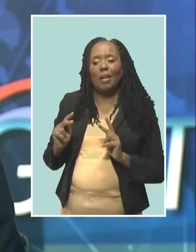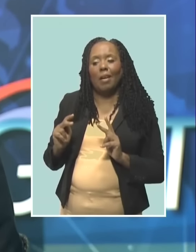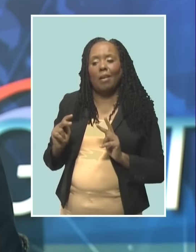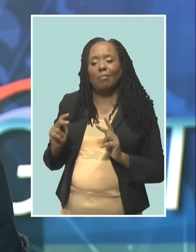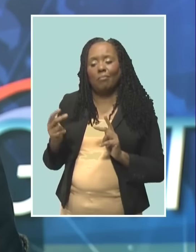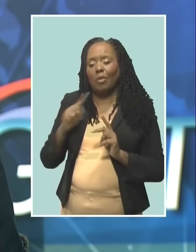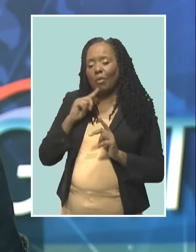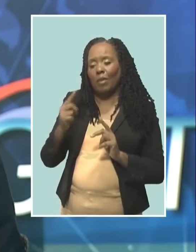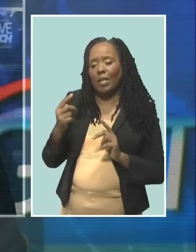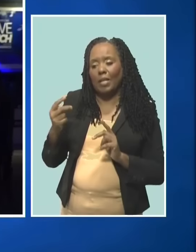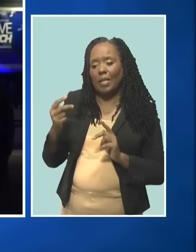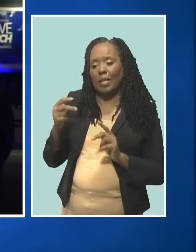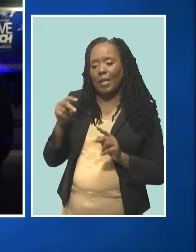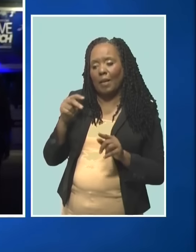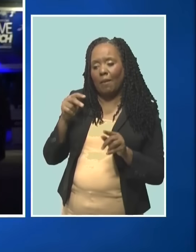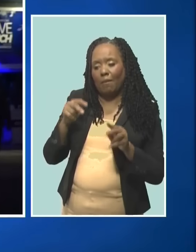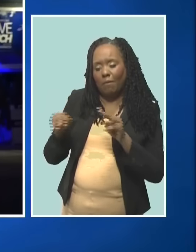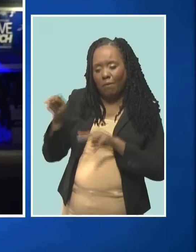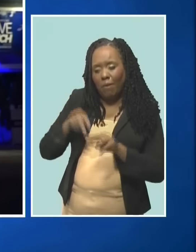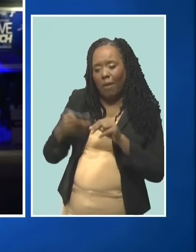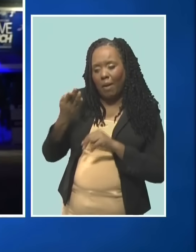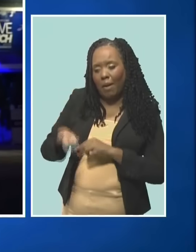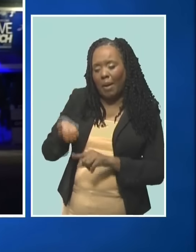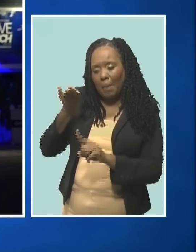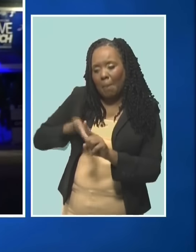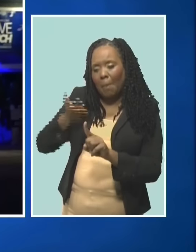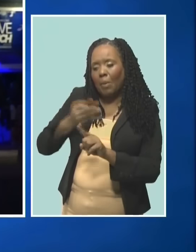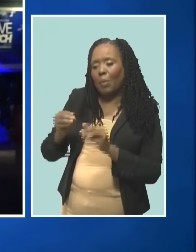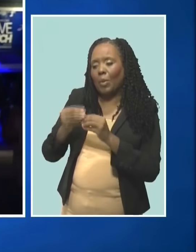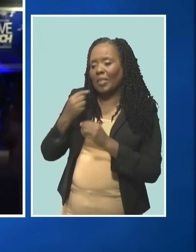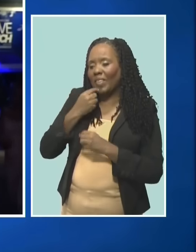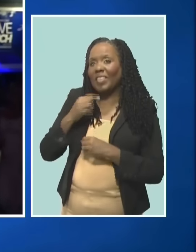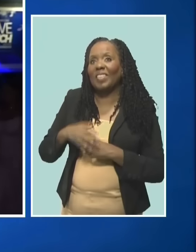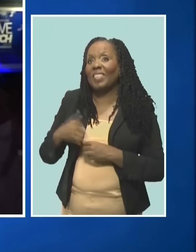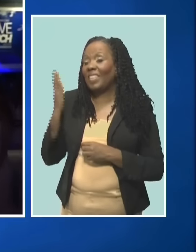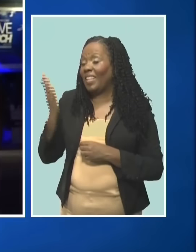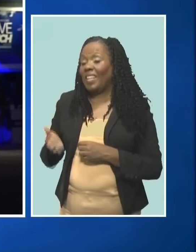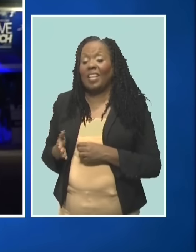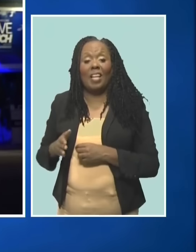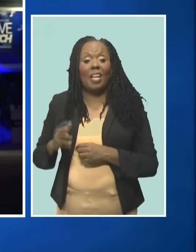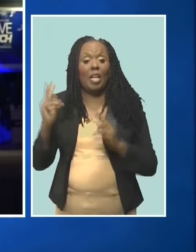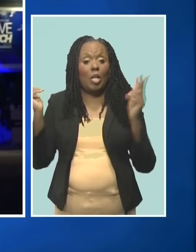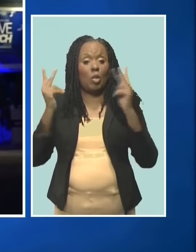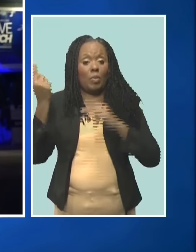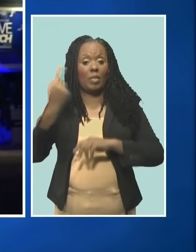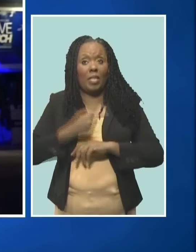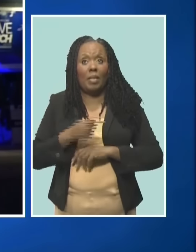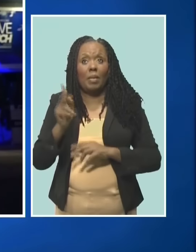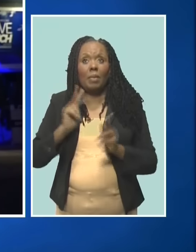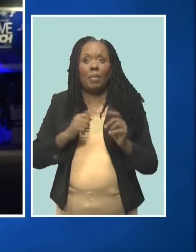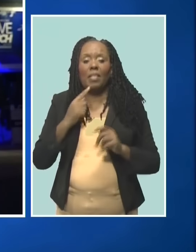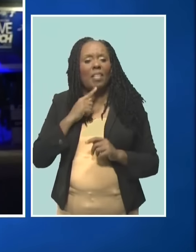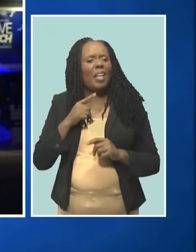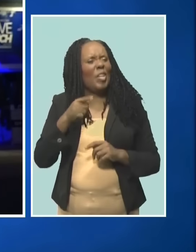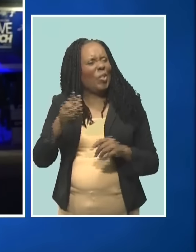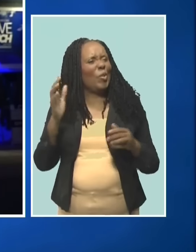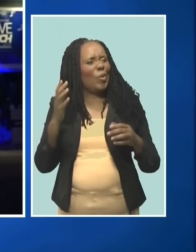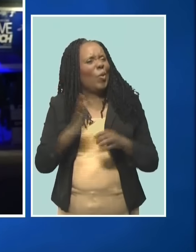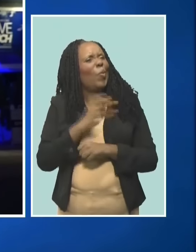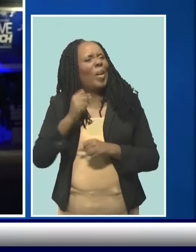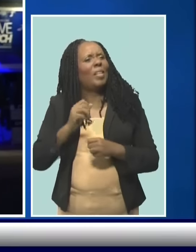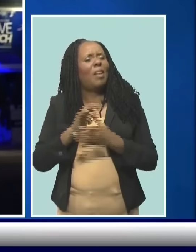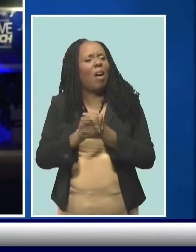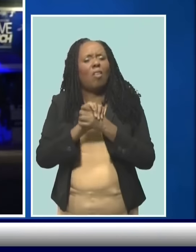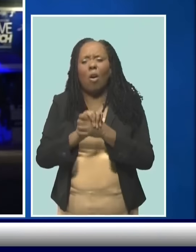artist. You know how much people was rooting for me in this song? Like, when I was jumping Kadooment there, people were saying, you win, congrats, congrats, congrats. Whole